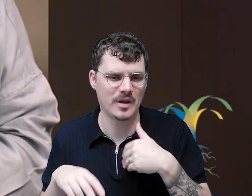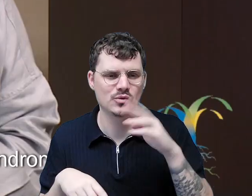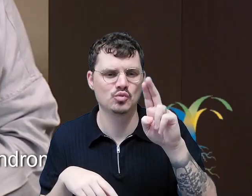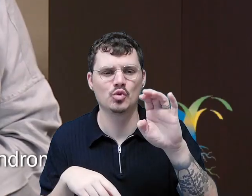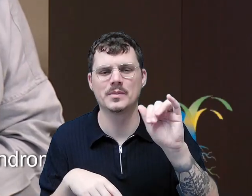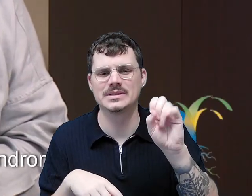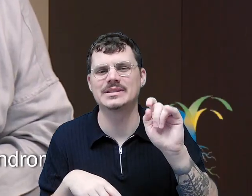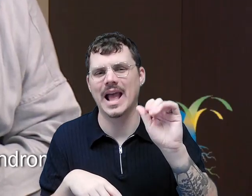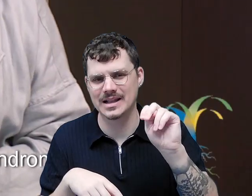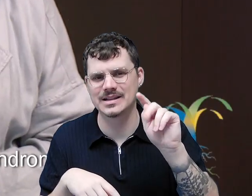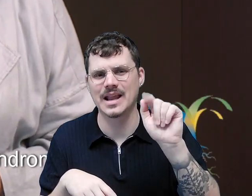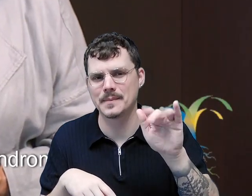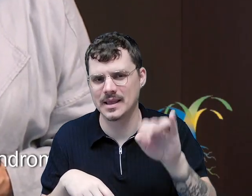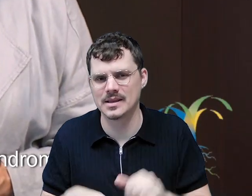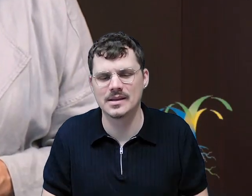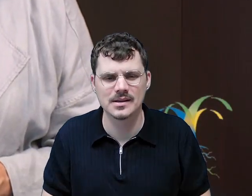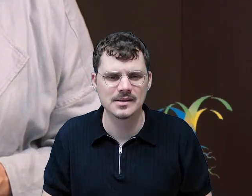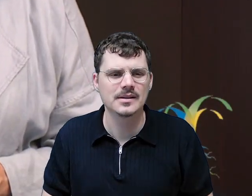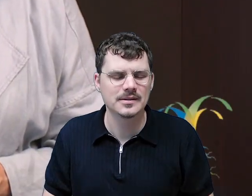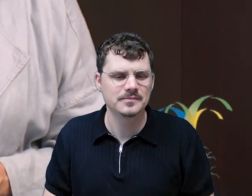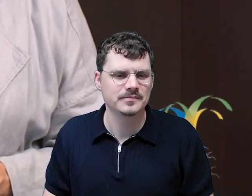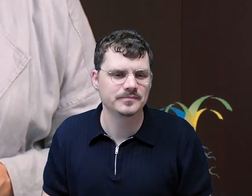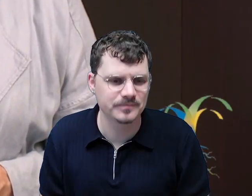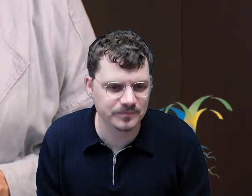characteristics of people with Rubinstein-Taybi syndrome.